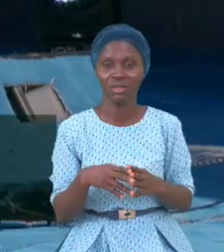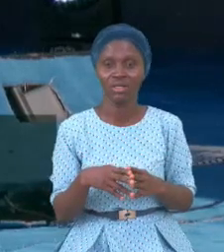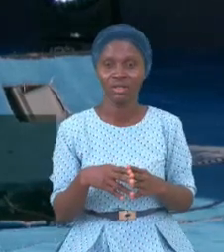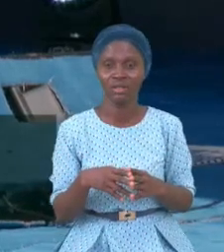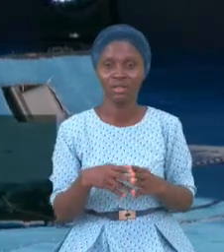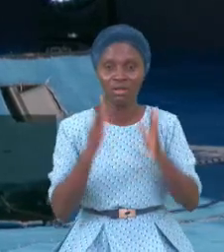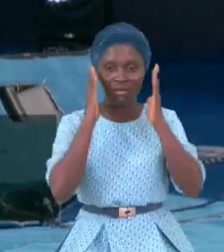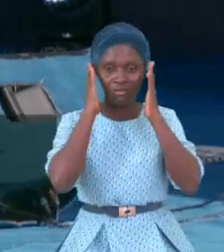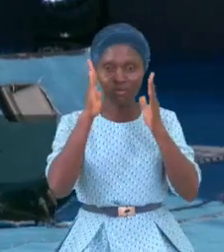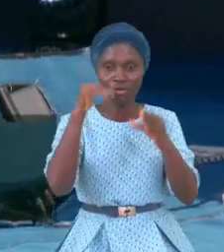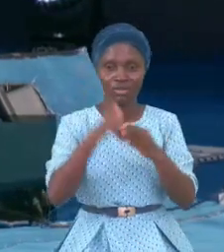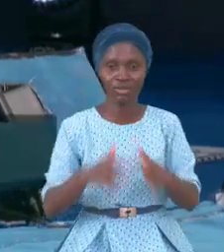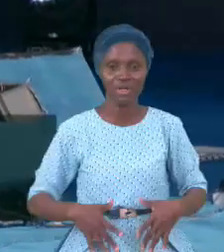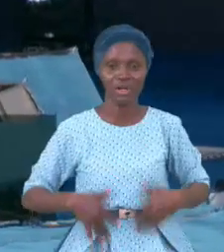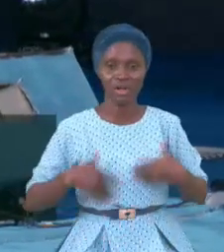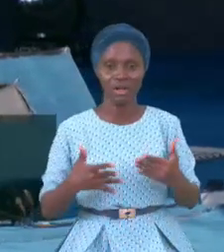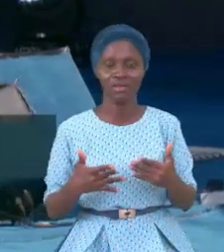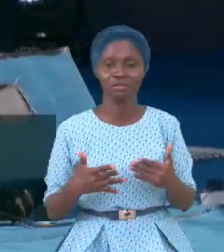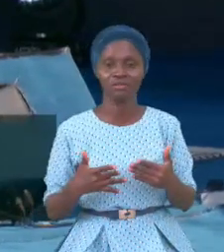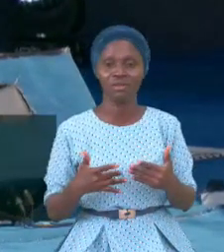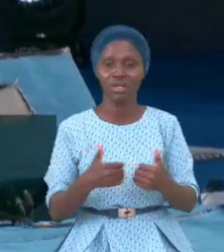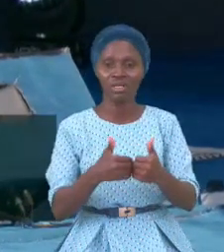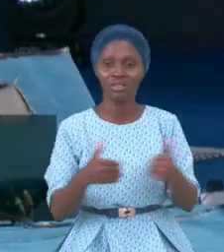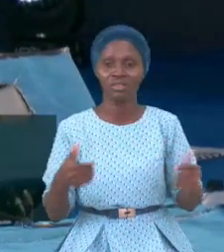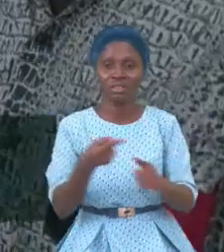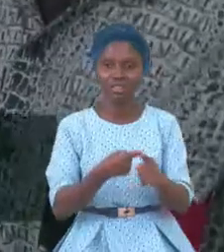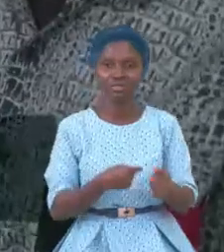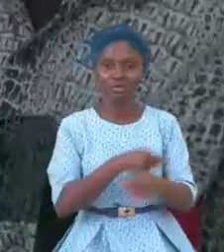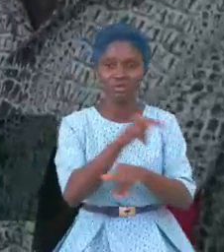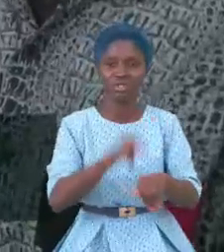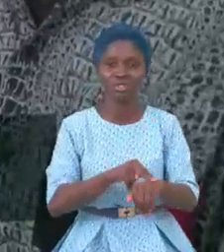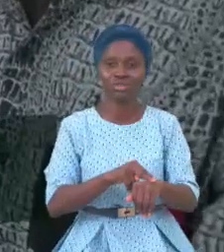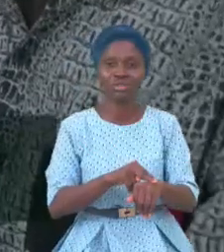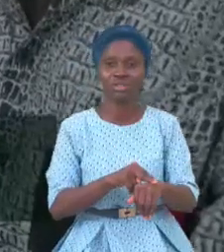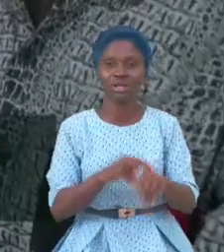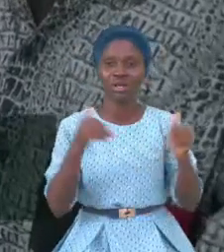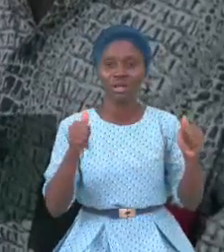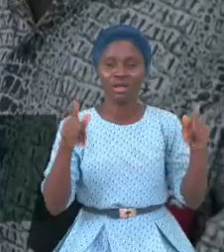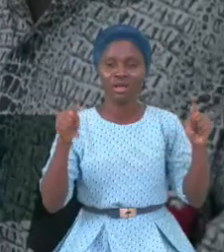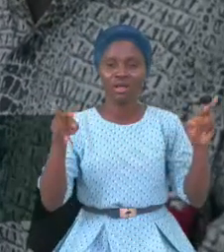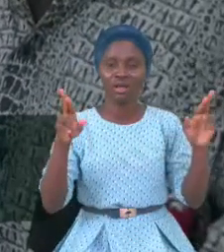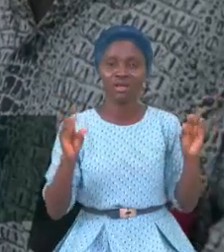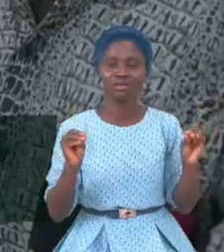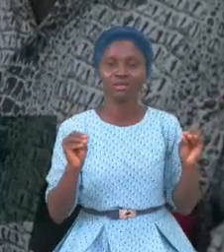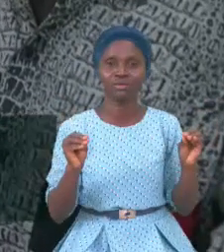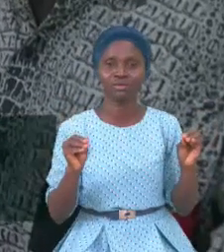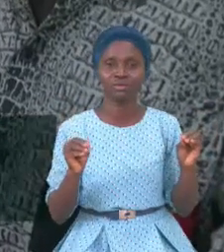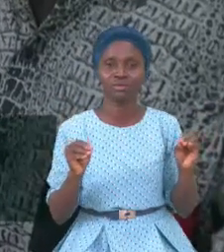sacrificially fulfilling the labor of love devoted